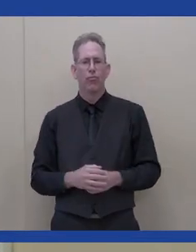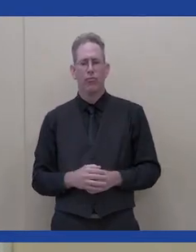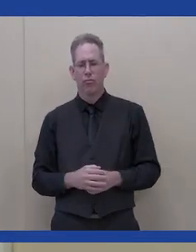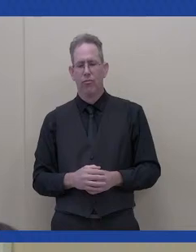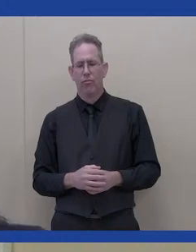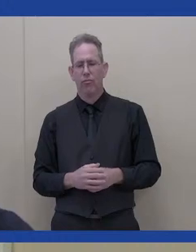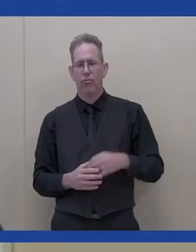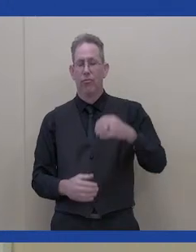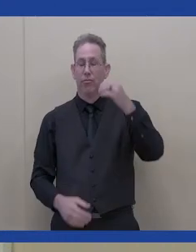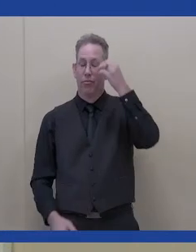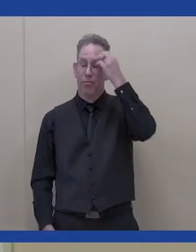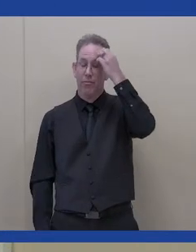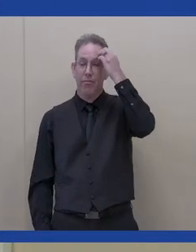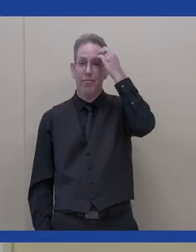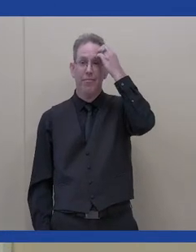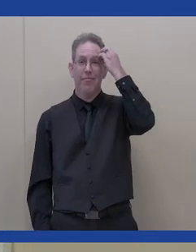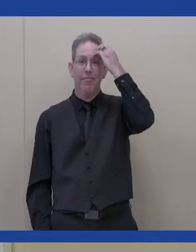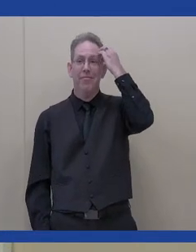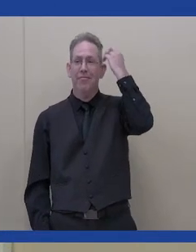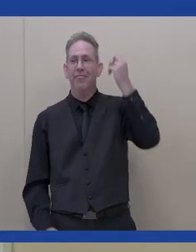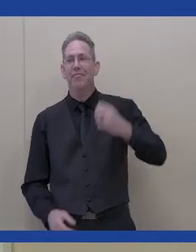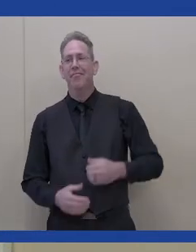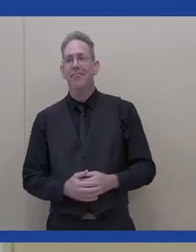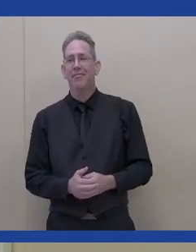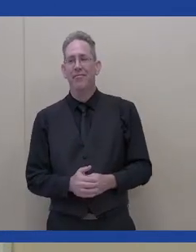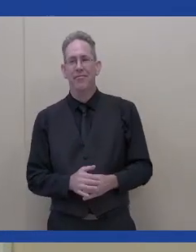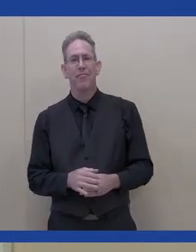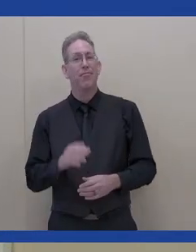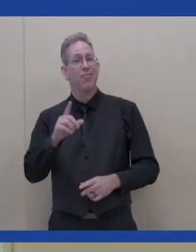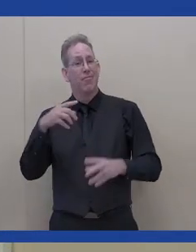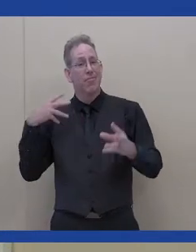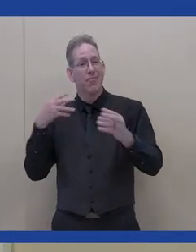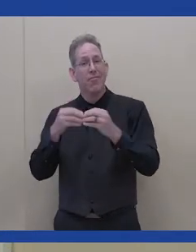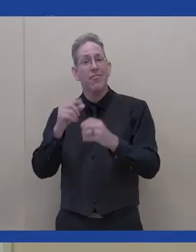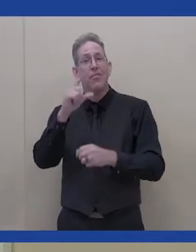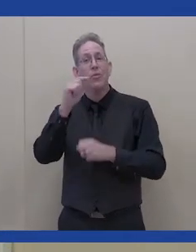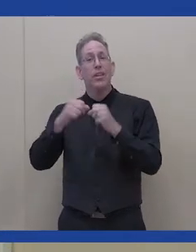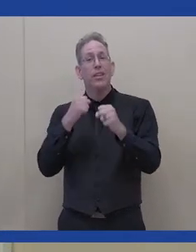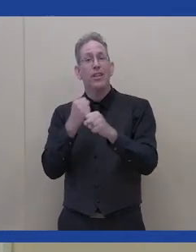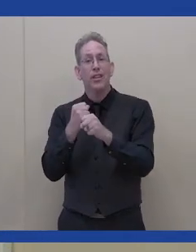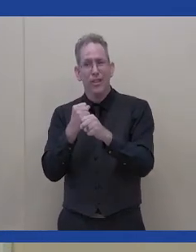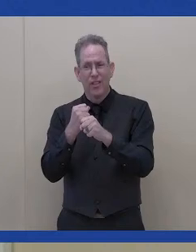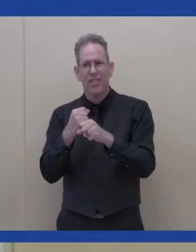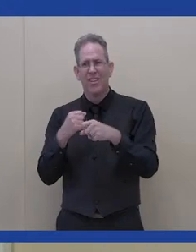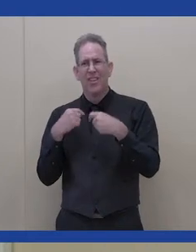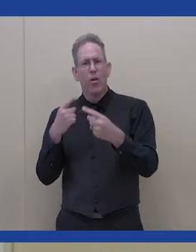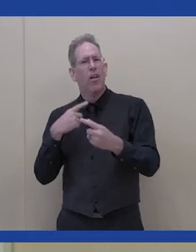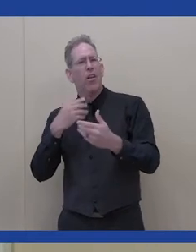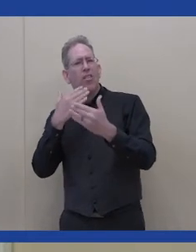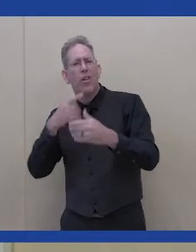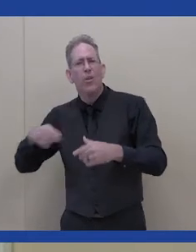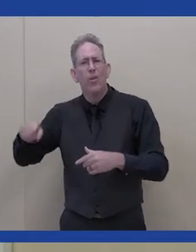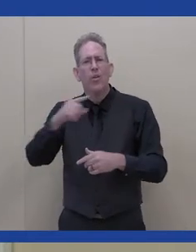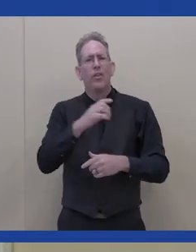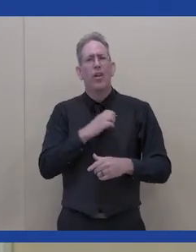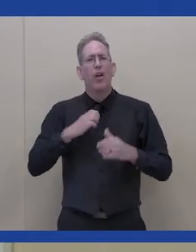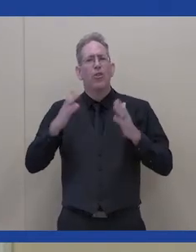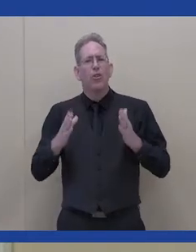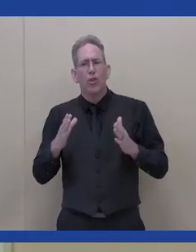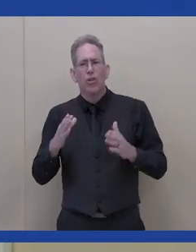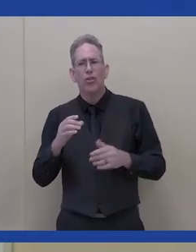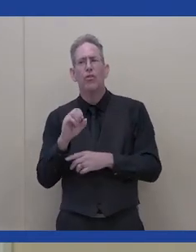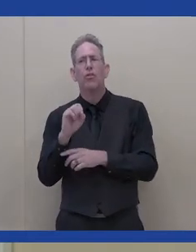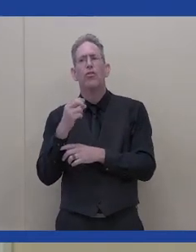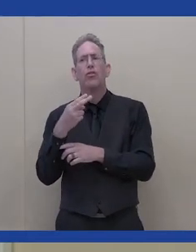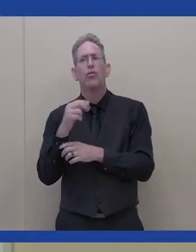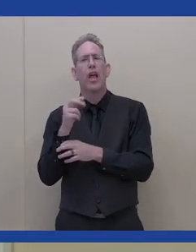Councilor Shannon, you have offered two decades of service to our city, and your call to your supporters to be all hands on deck in the months ahead means a lot